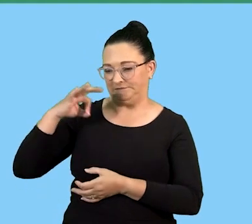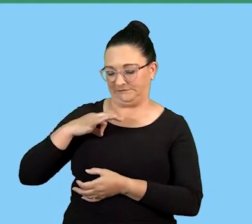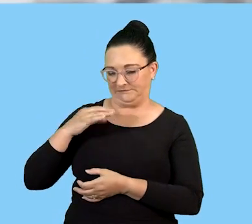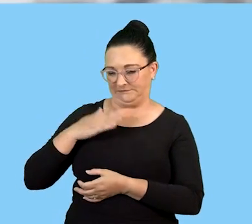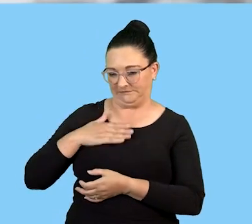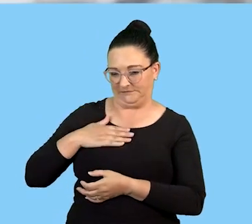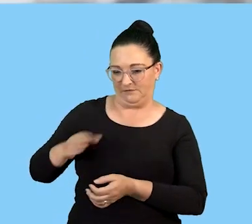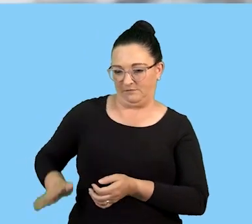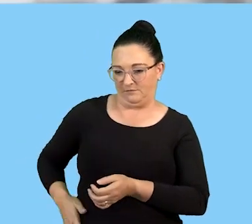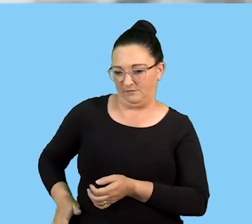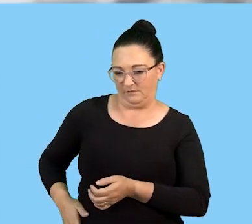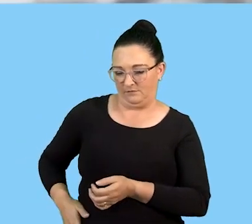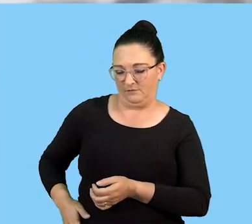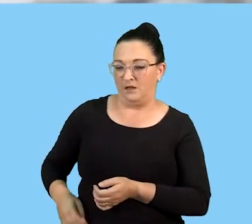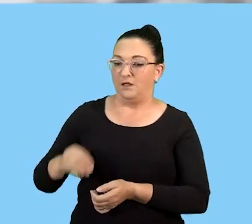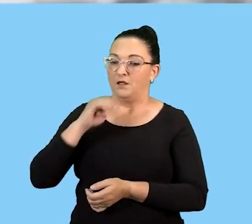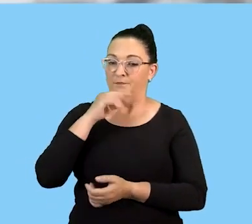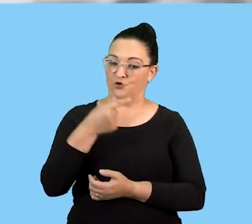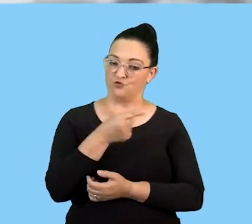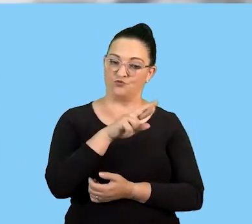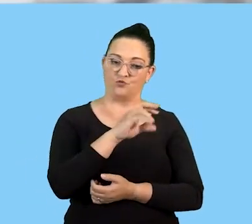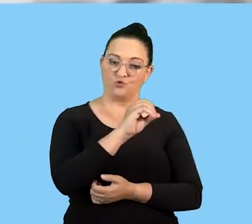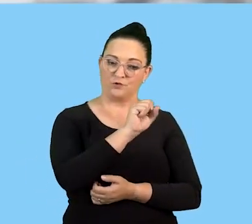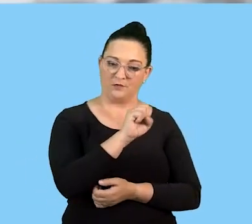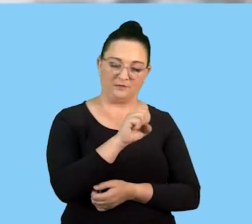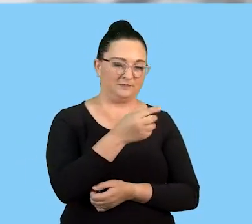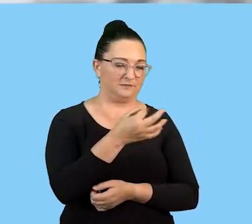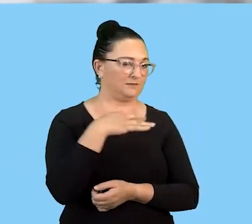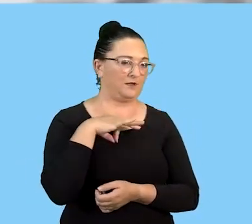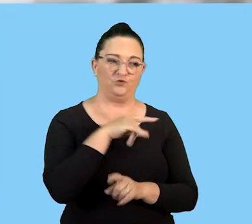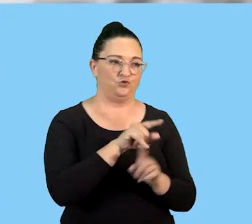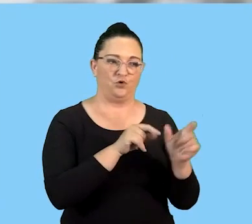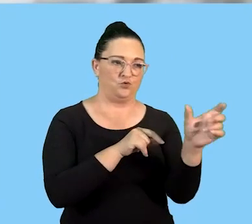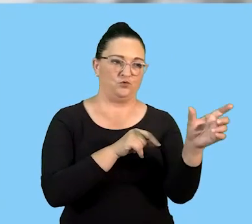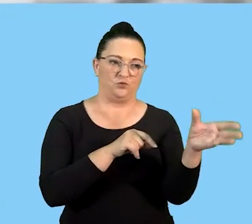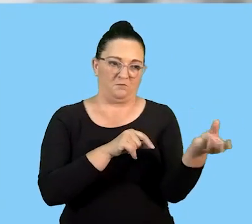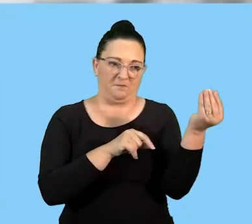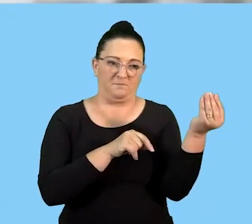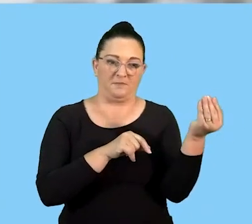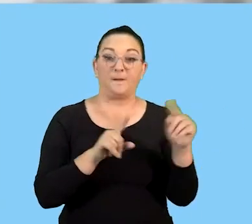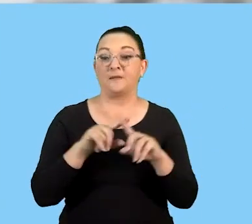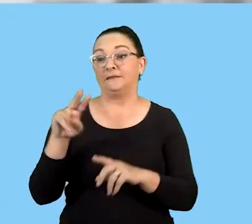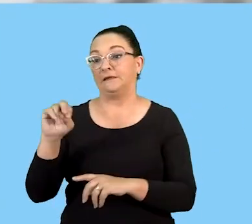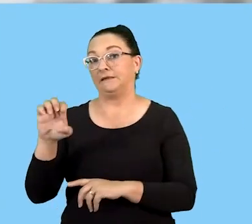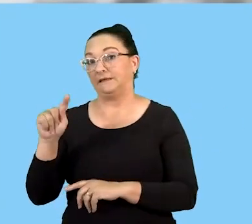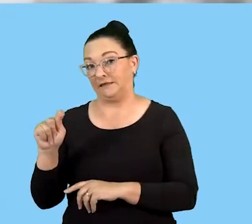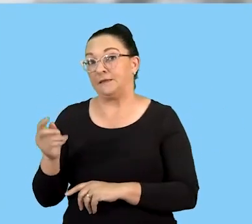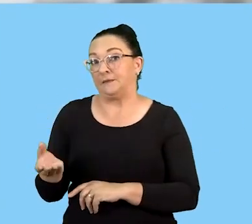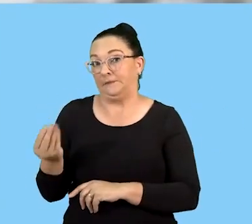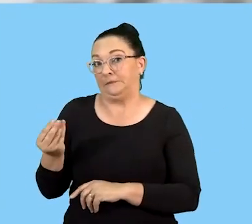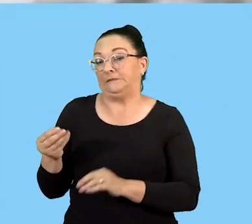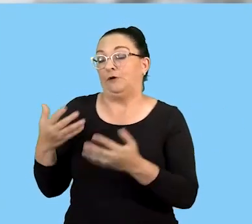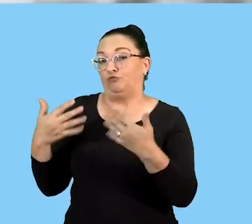means that gross salary, you don't get it as it is. But with the net is the amount that you get